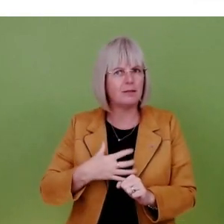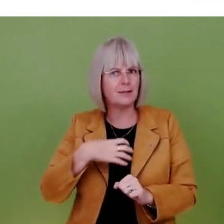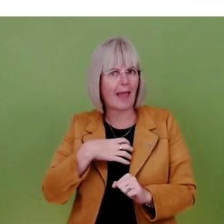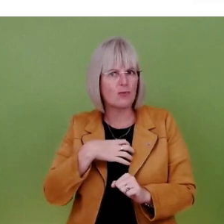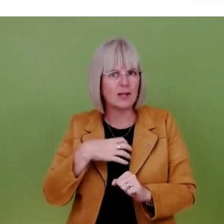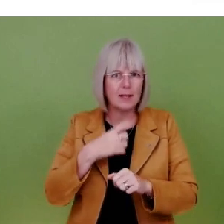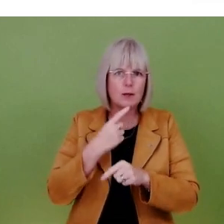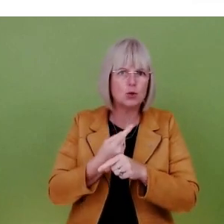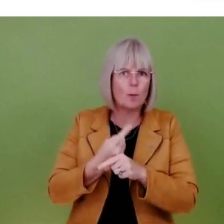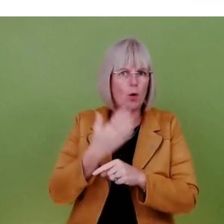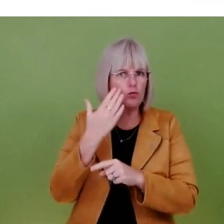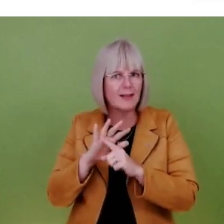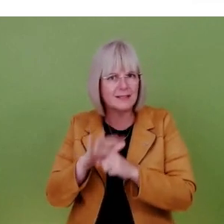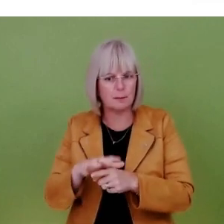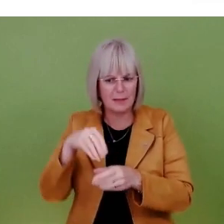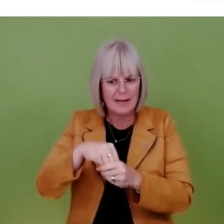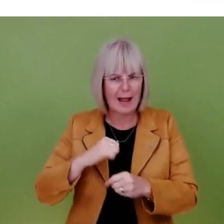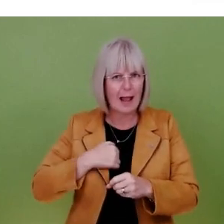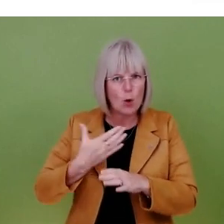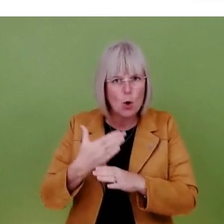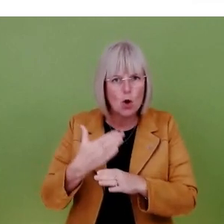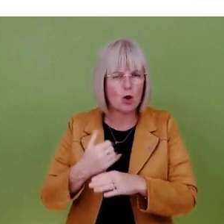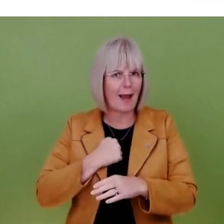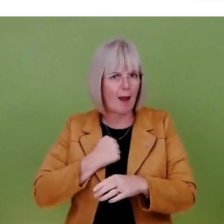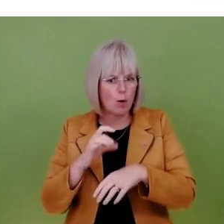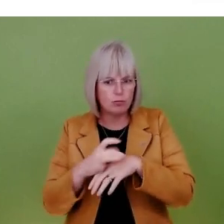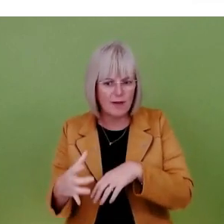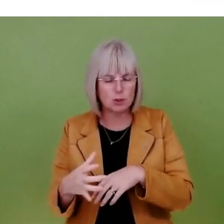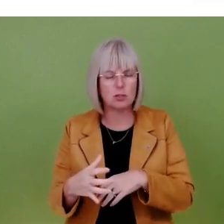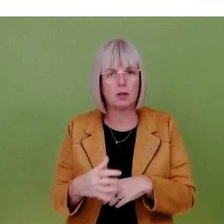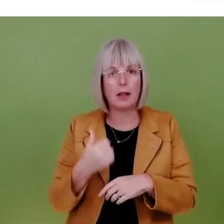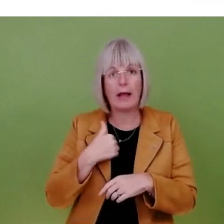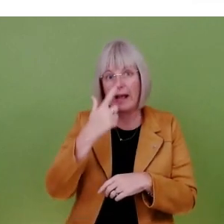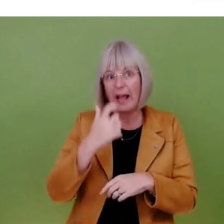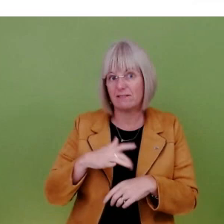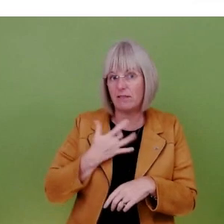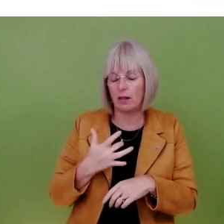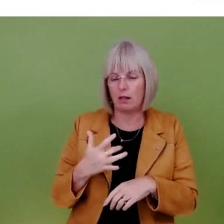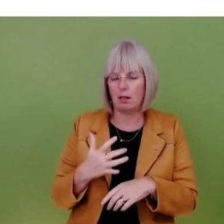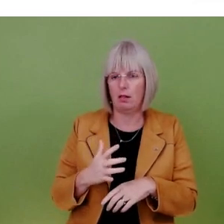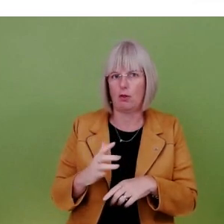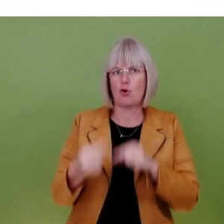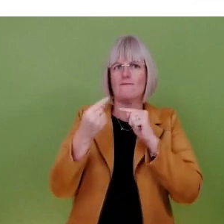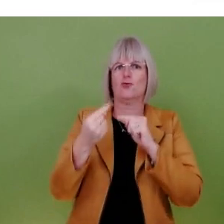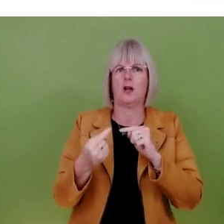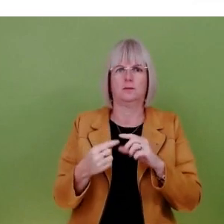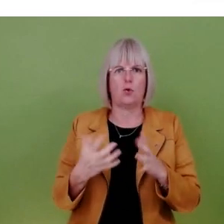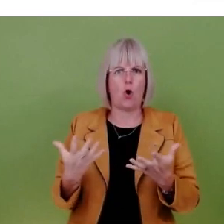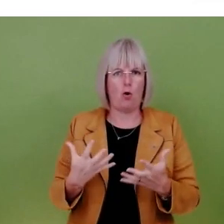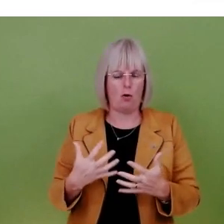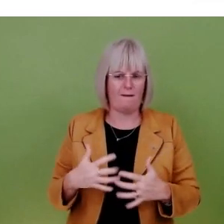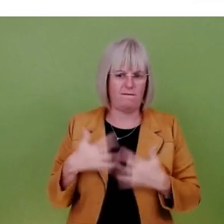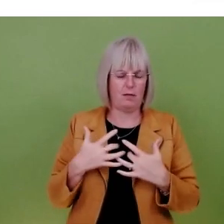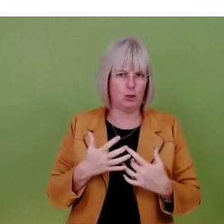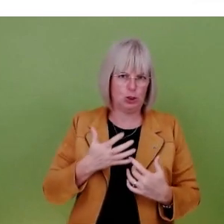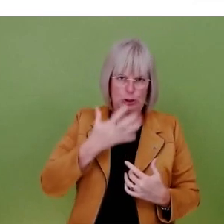our professions, within our work can feel confronting. It often evokes shame and guilt and defensiveness.